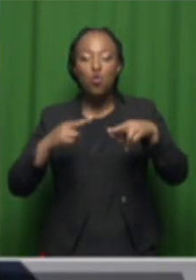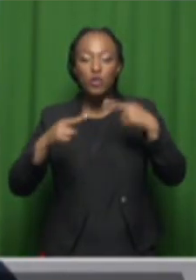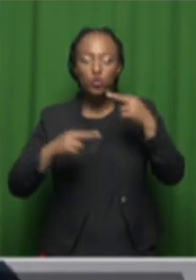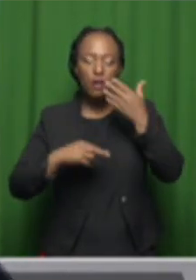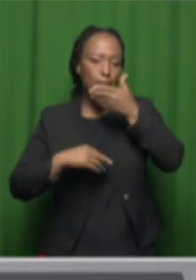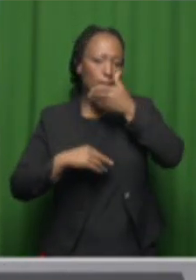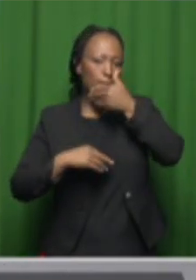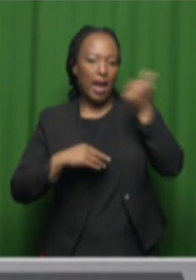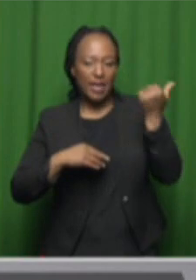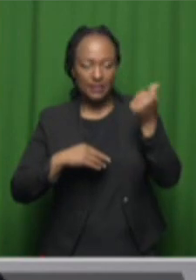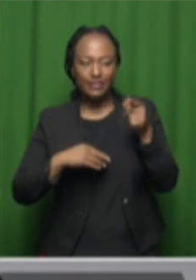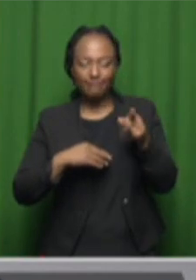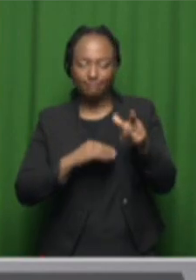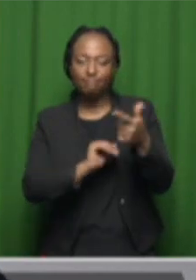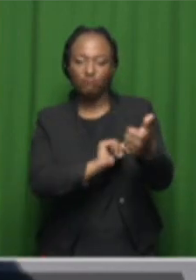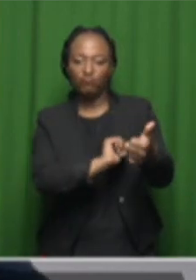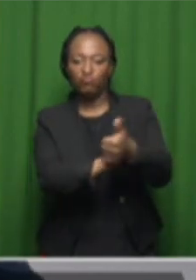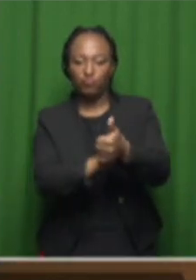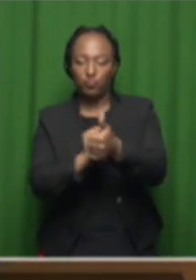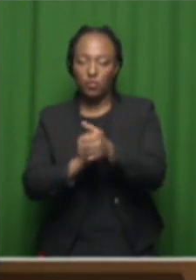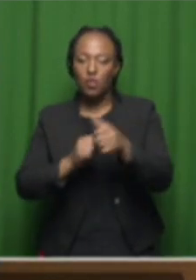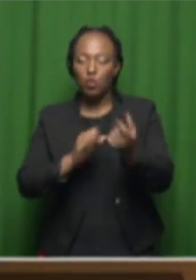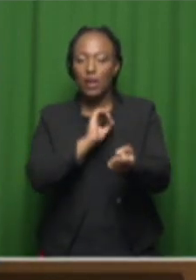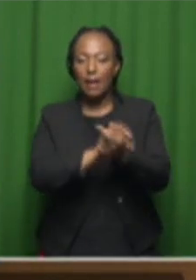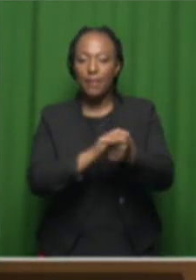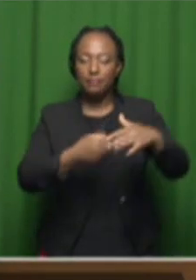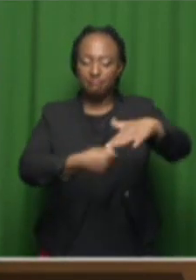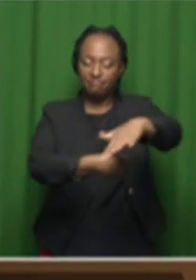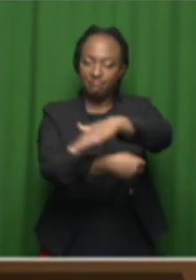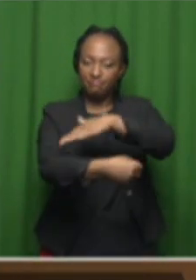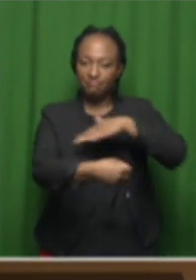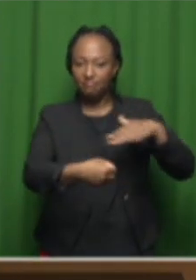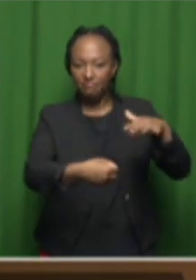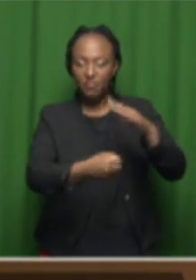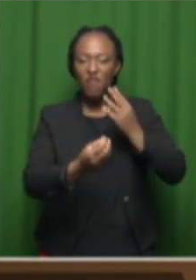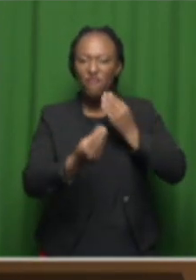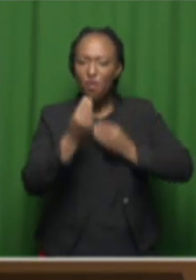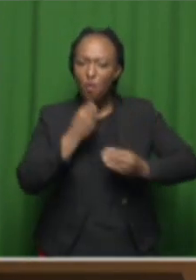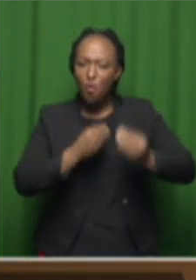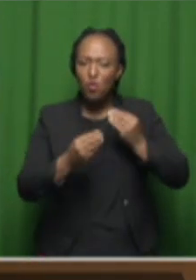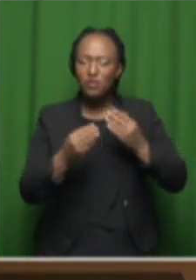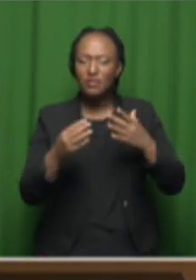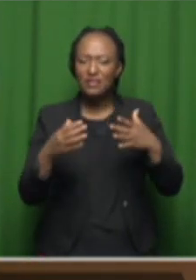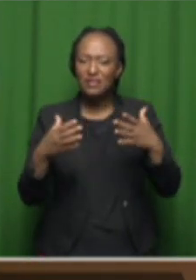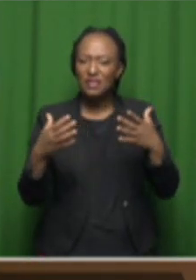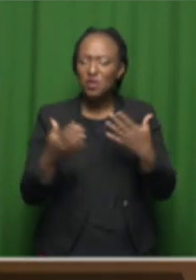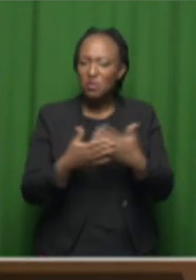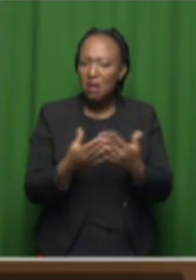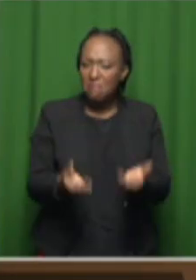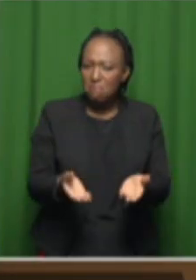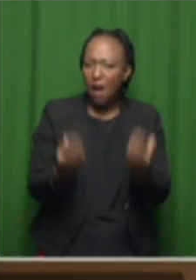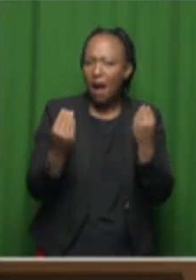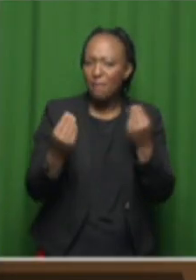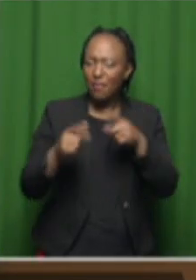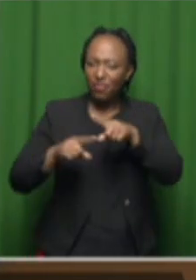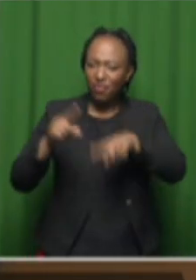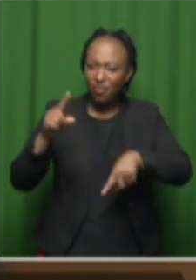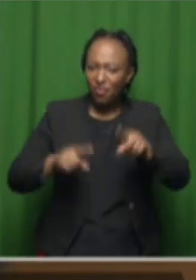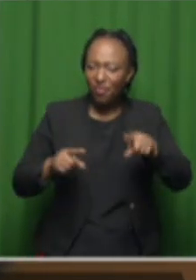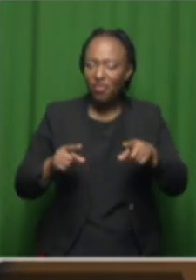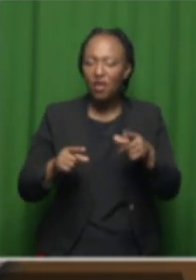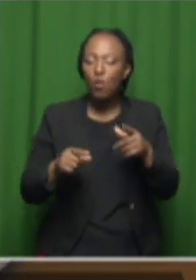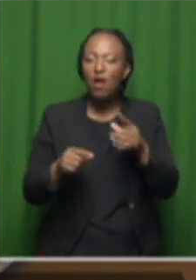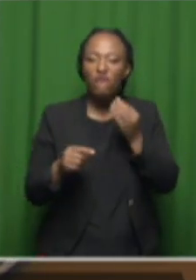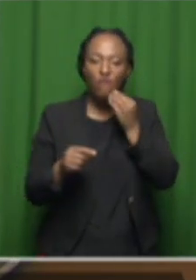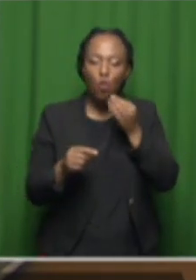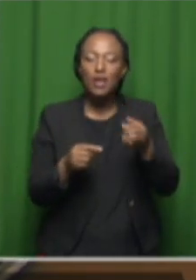having, alongside our design offering, we'll be having this incredible food market where you can access fine dining, but in small street food